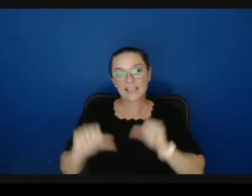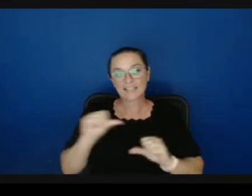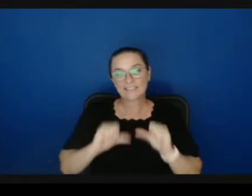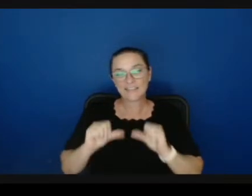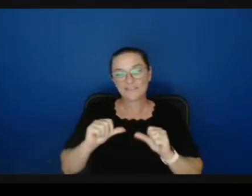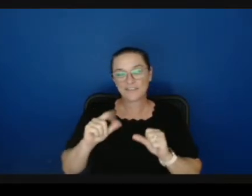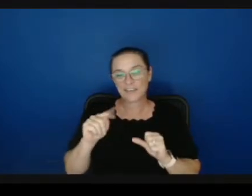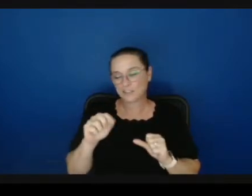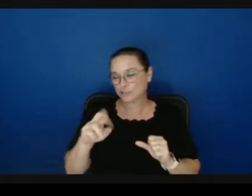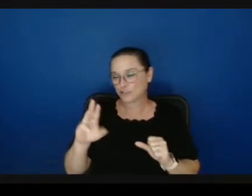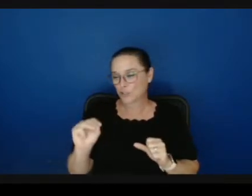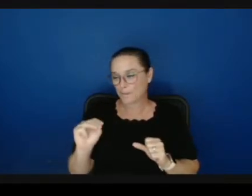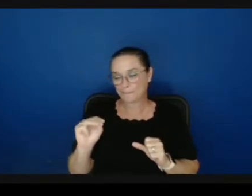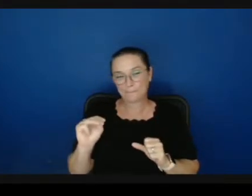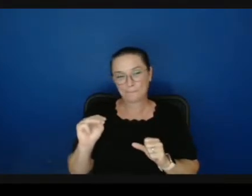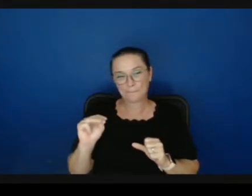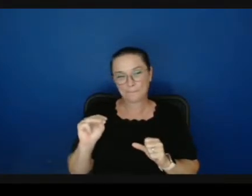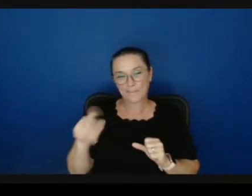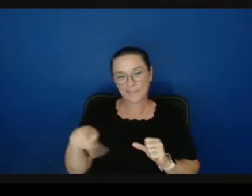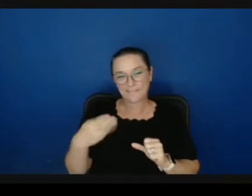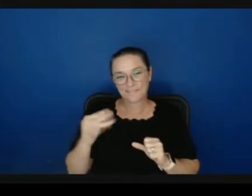Phil? Just curious.